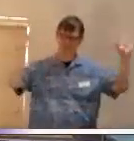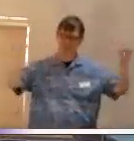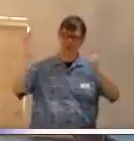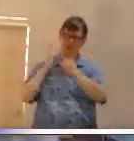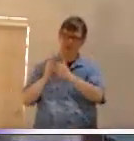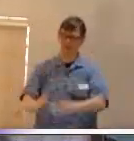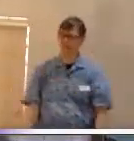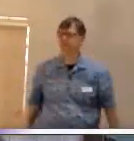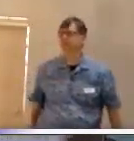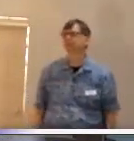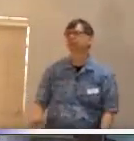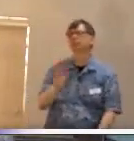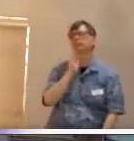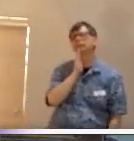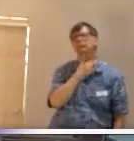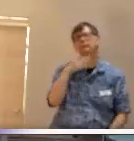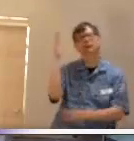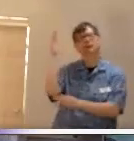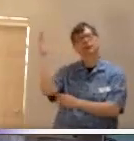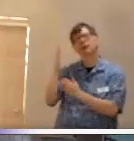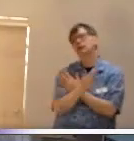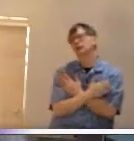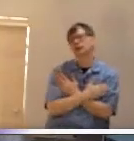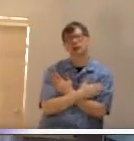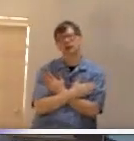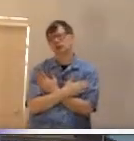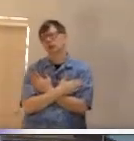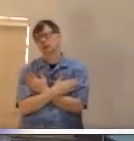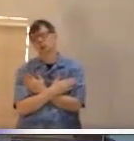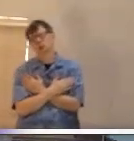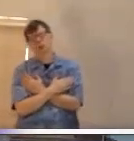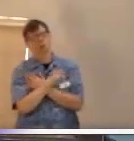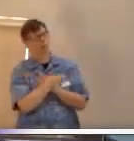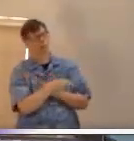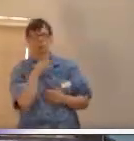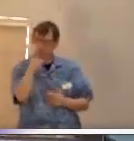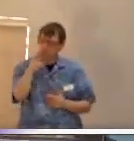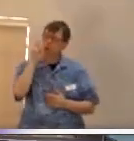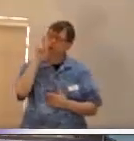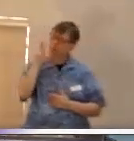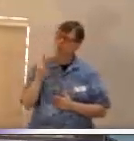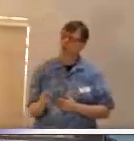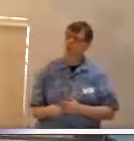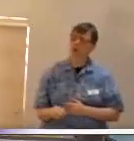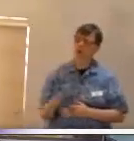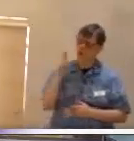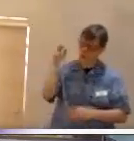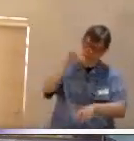and love is who you are. It's what you do. It is your nature.